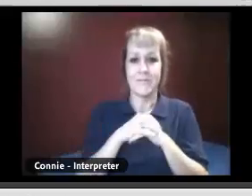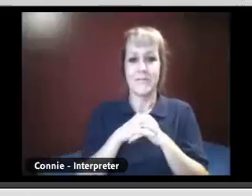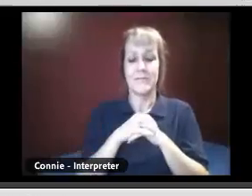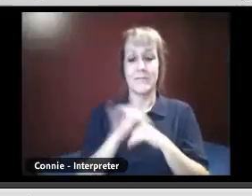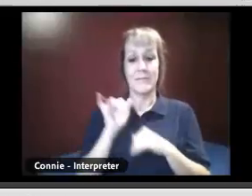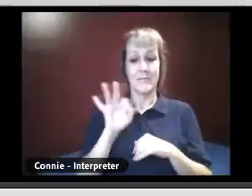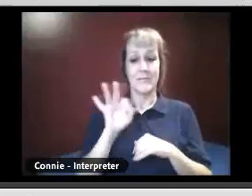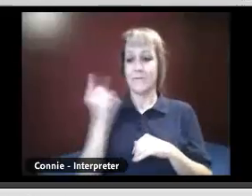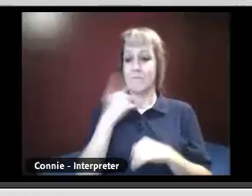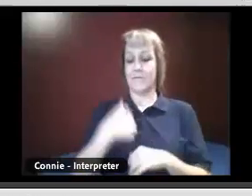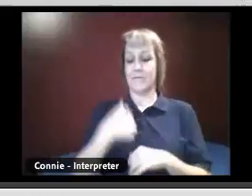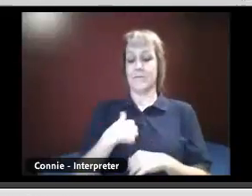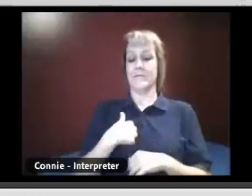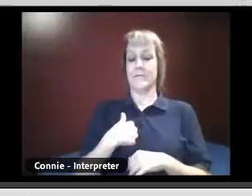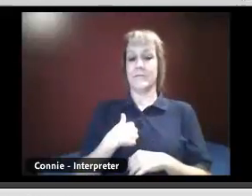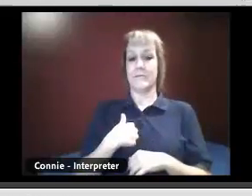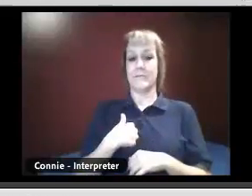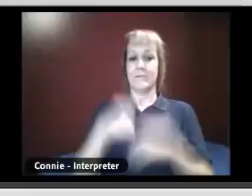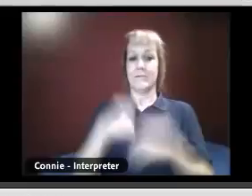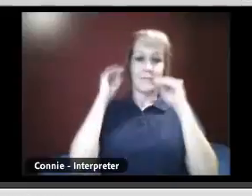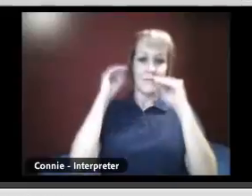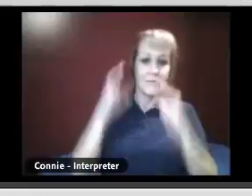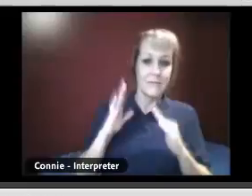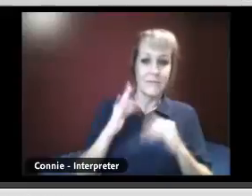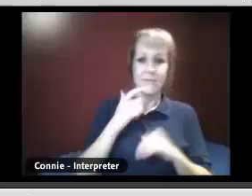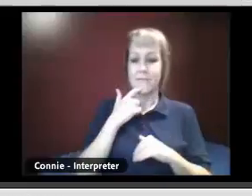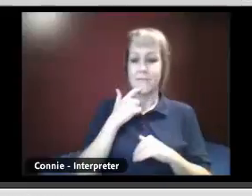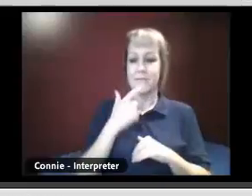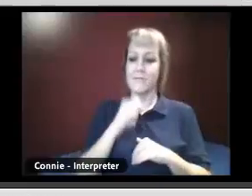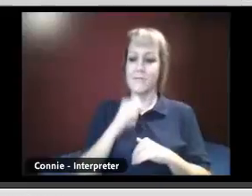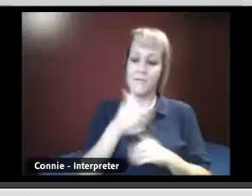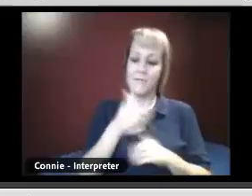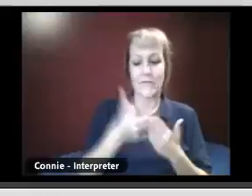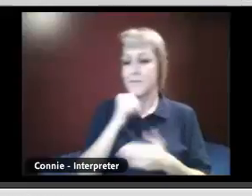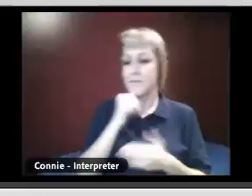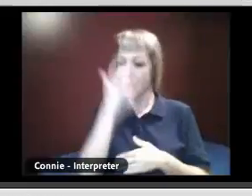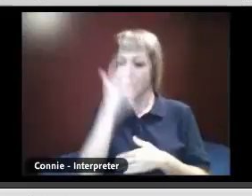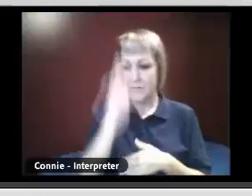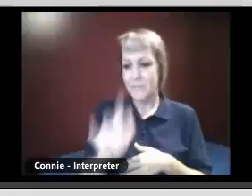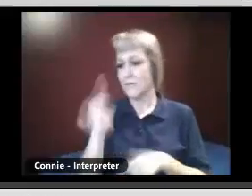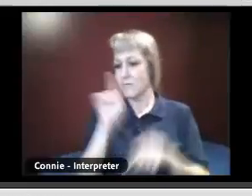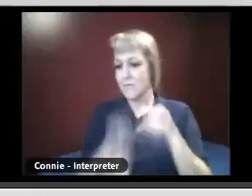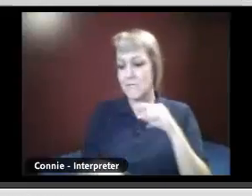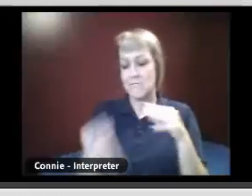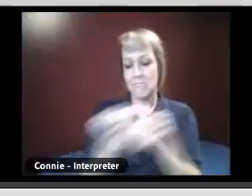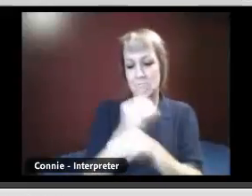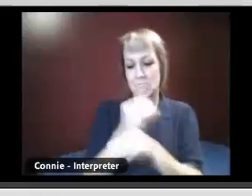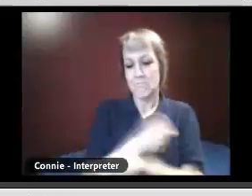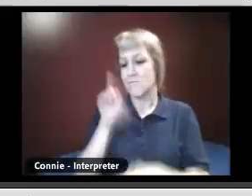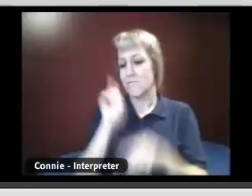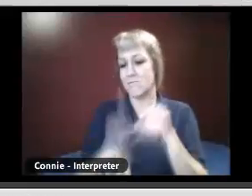told at some point by a teacher that we weren't good, or we weren't smart, or we could never do math, or we would never be a good